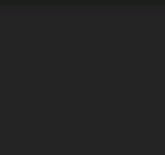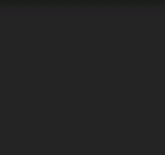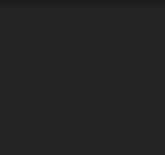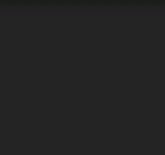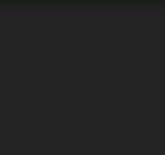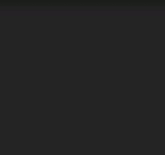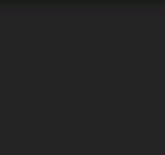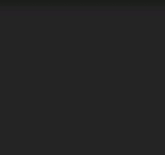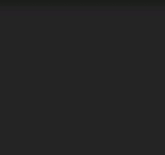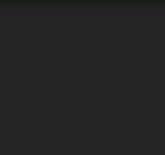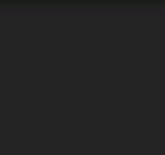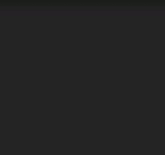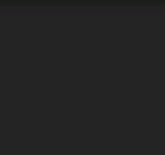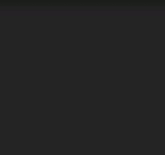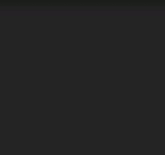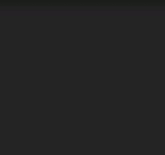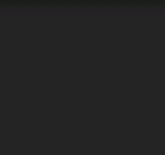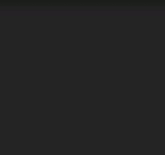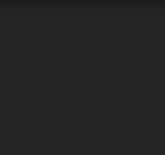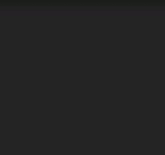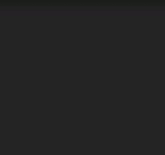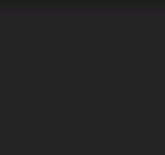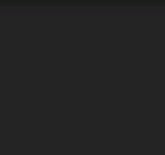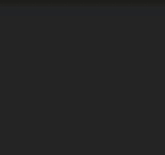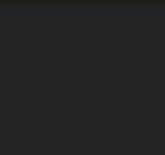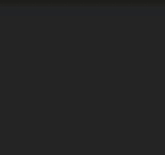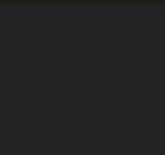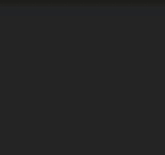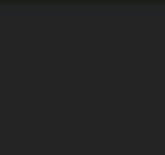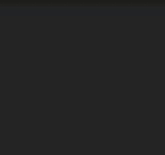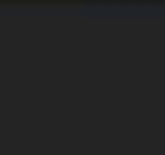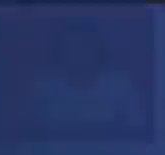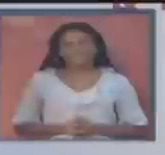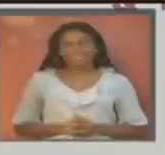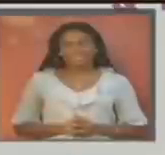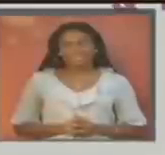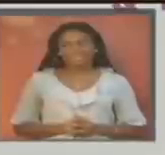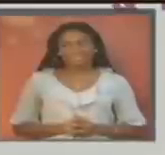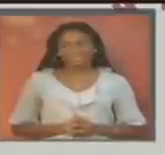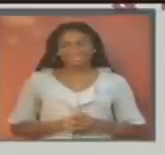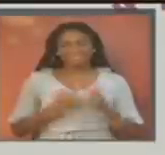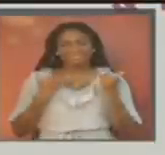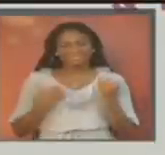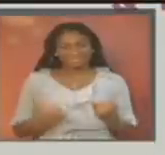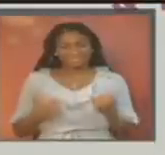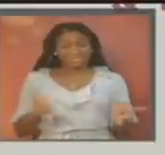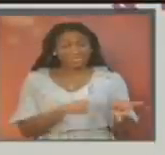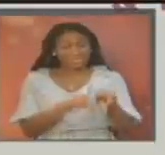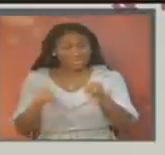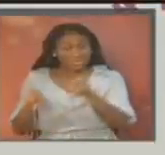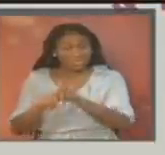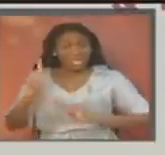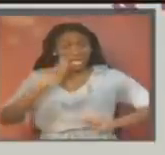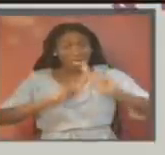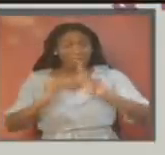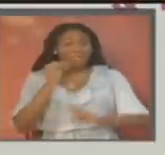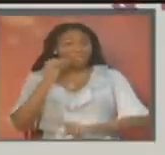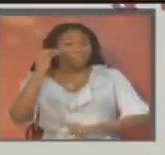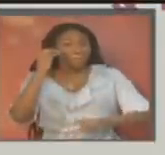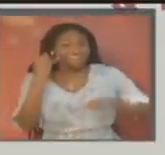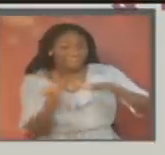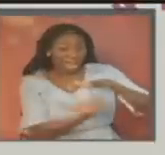step-down facilities, 134. At our quarantine sites, 226. And those in home